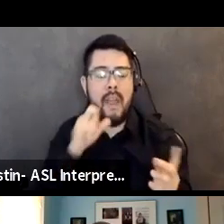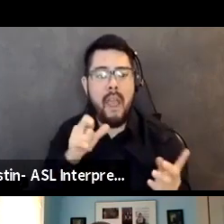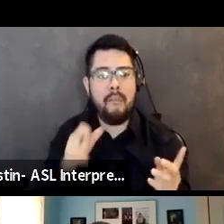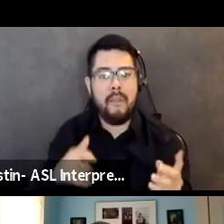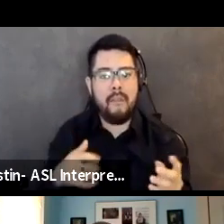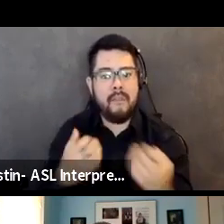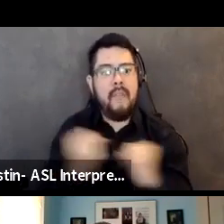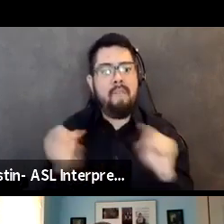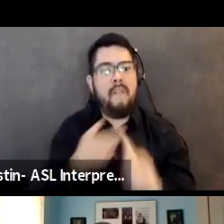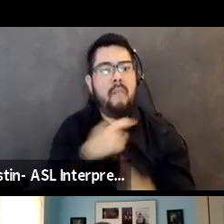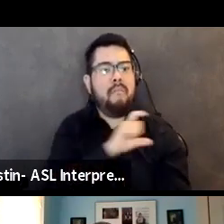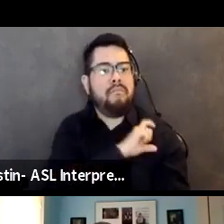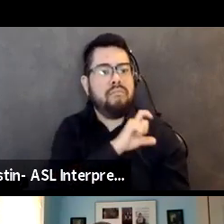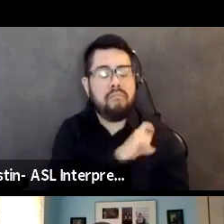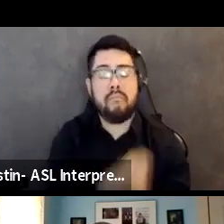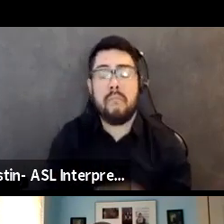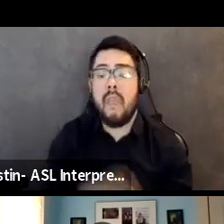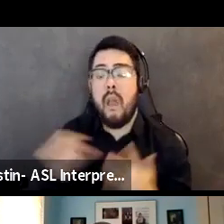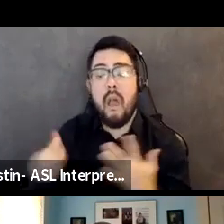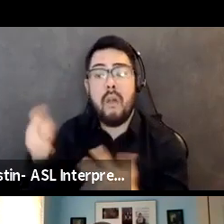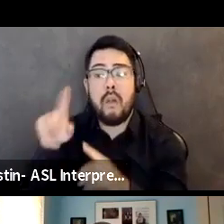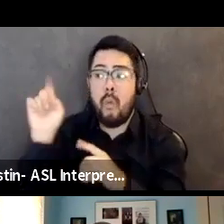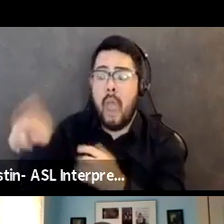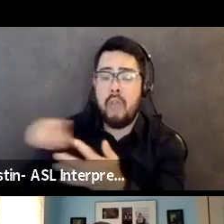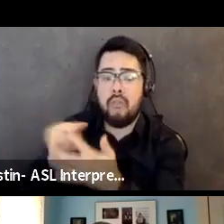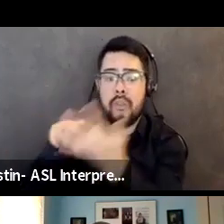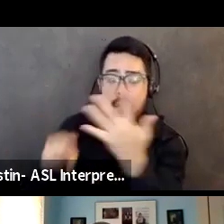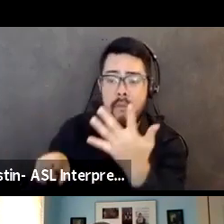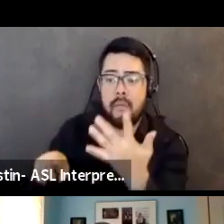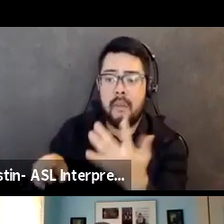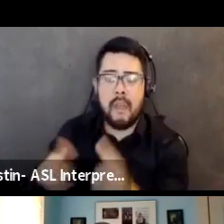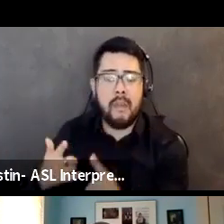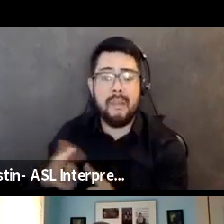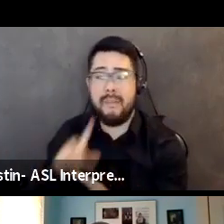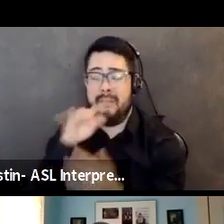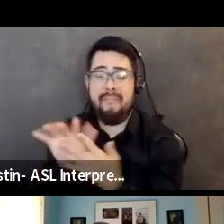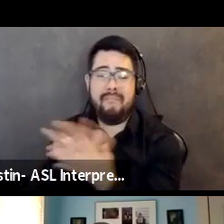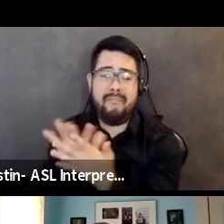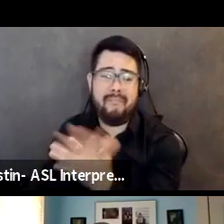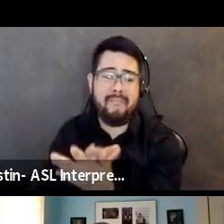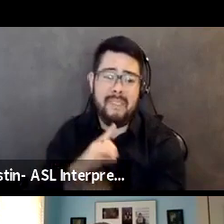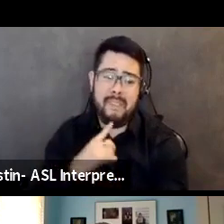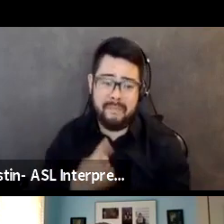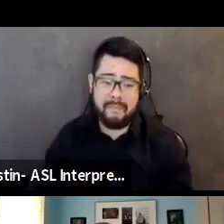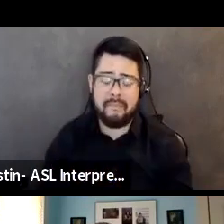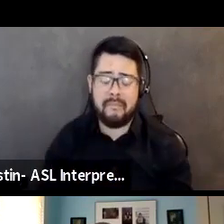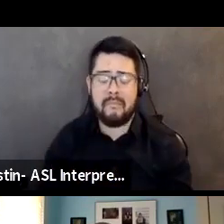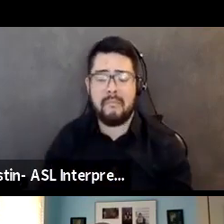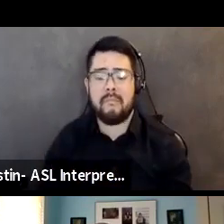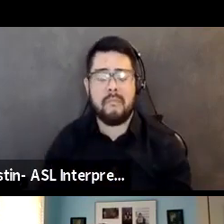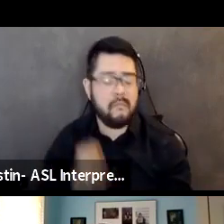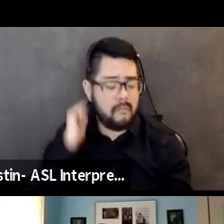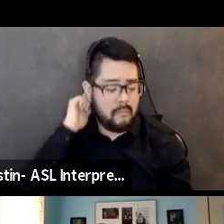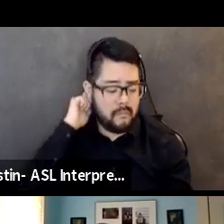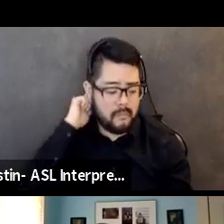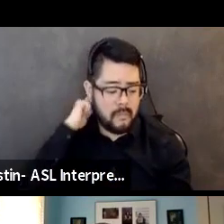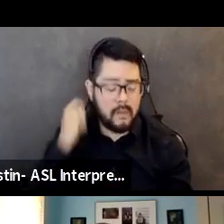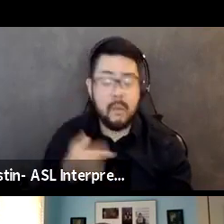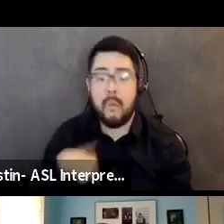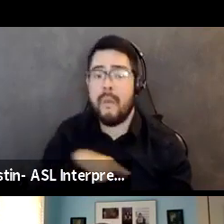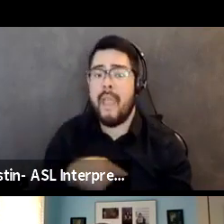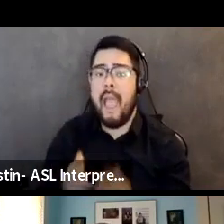uh other questions that went unanswered or answers that we actually got that were really disappointing um we asked what